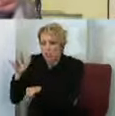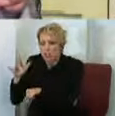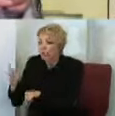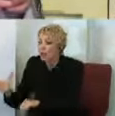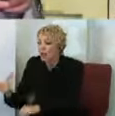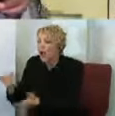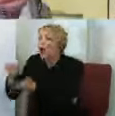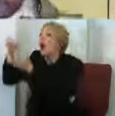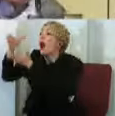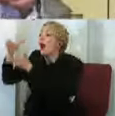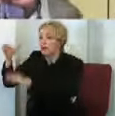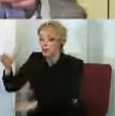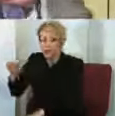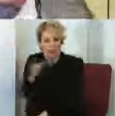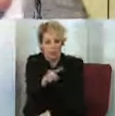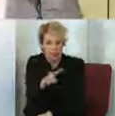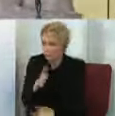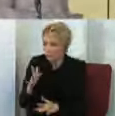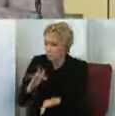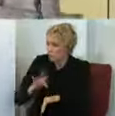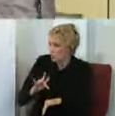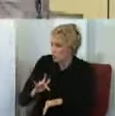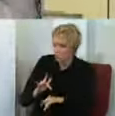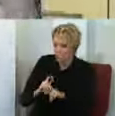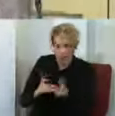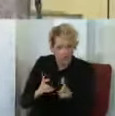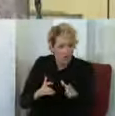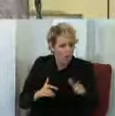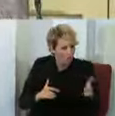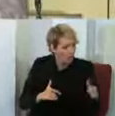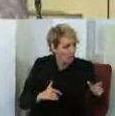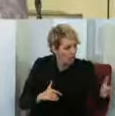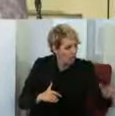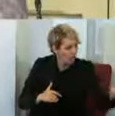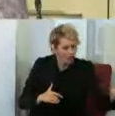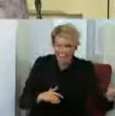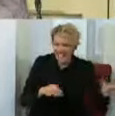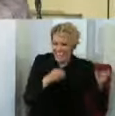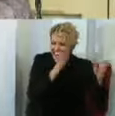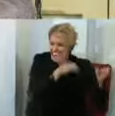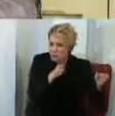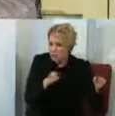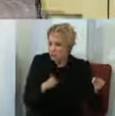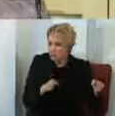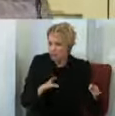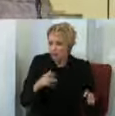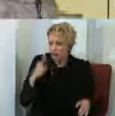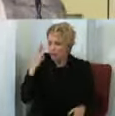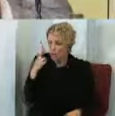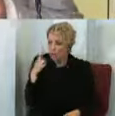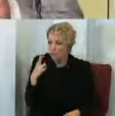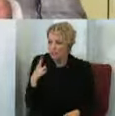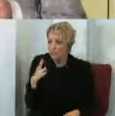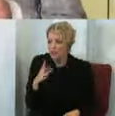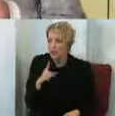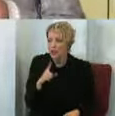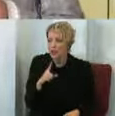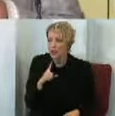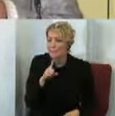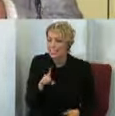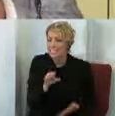room. Every single person who showed up that day found out the big